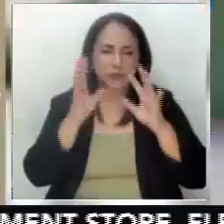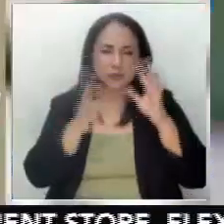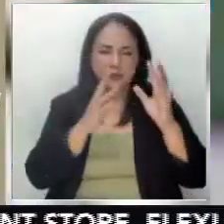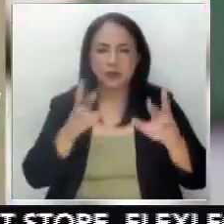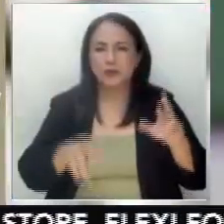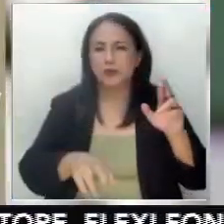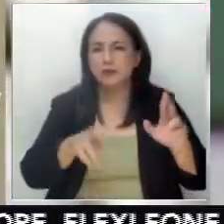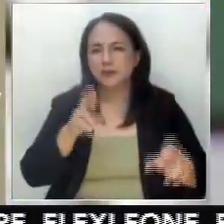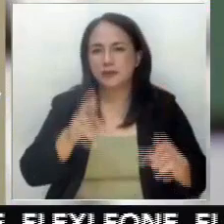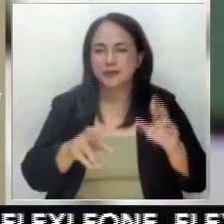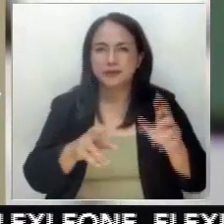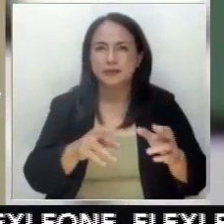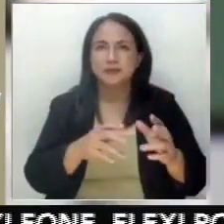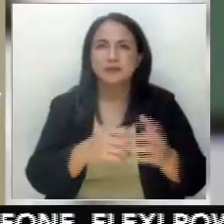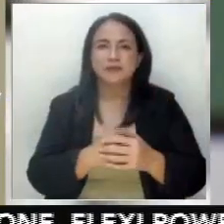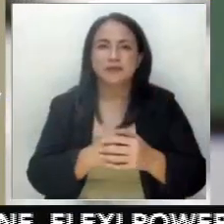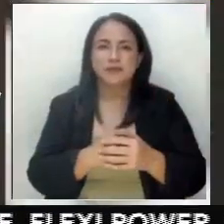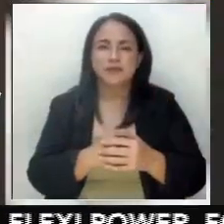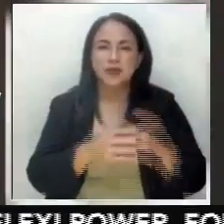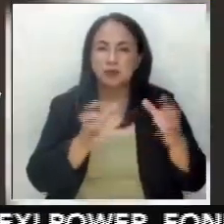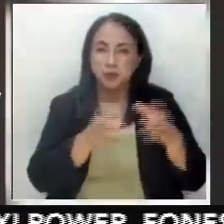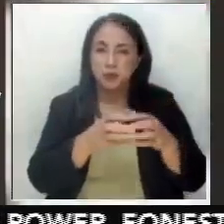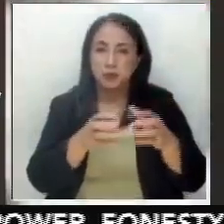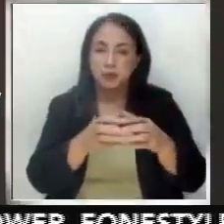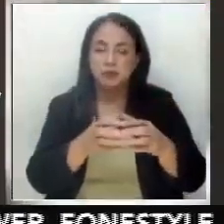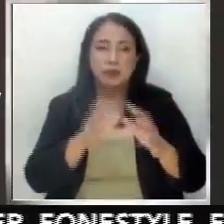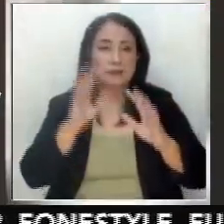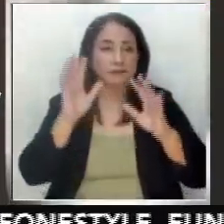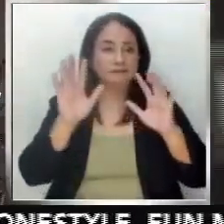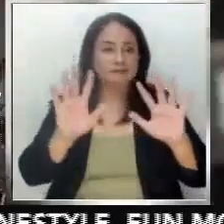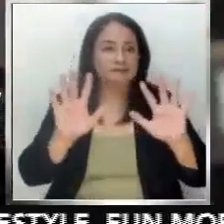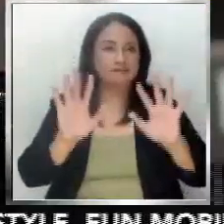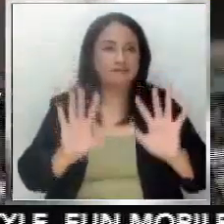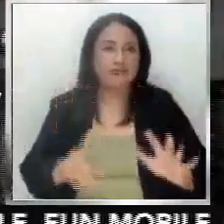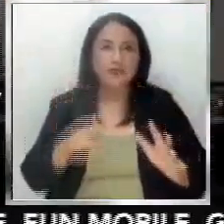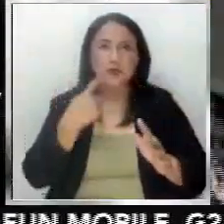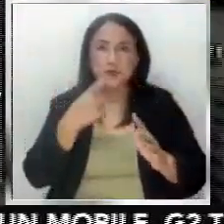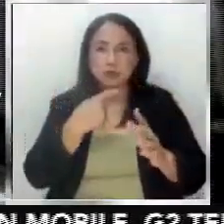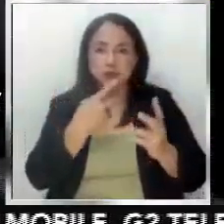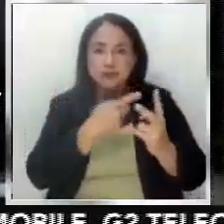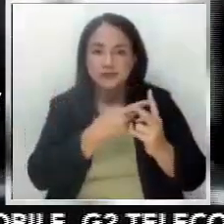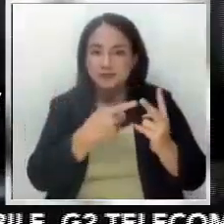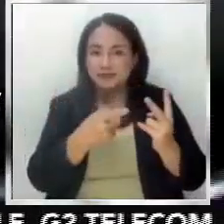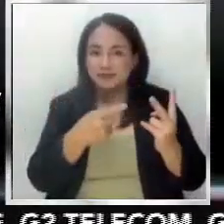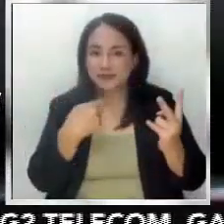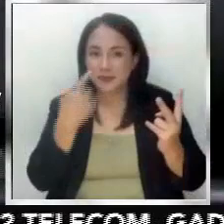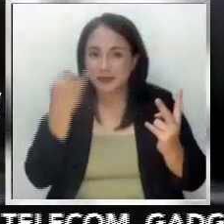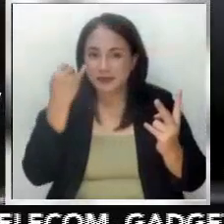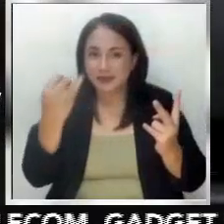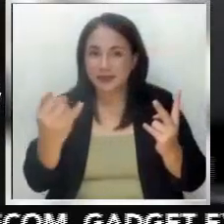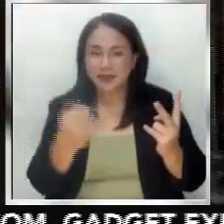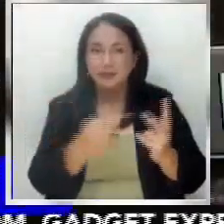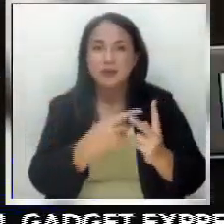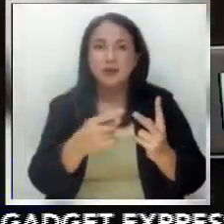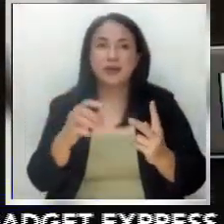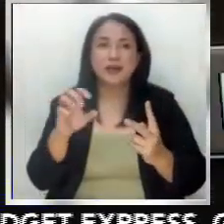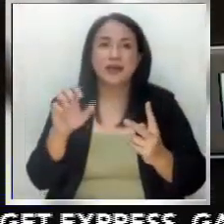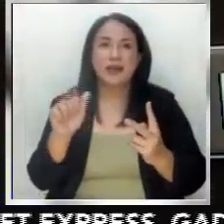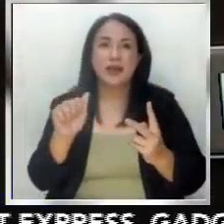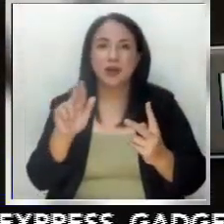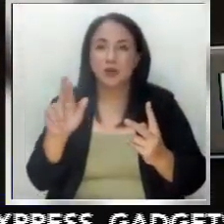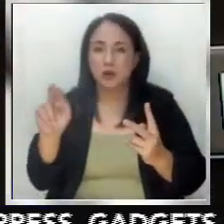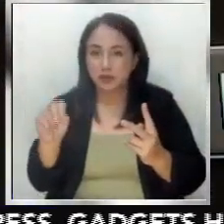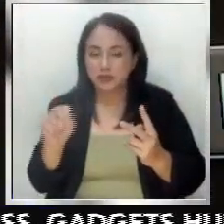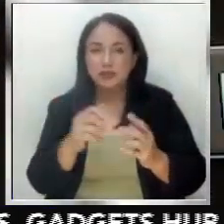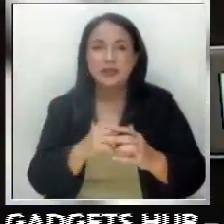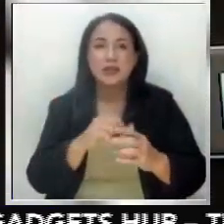Category. Pero lalong amazing ang mga utak sa likod nito. Meet Aaron Moises Ronquillo and